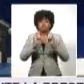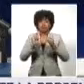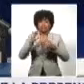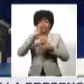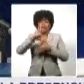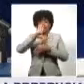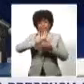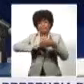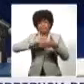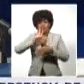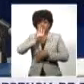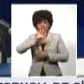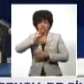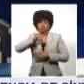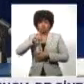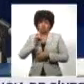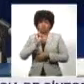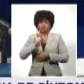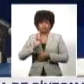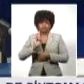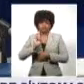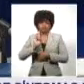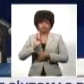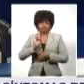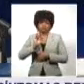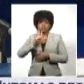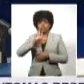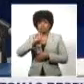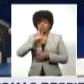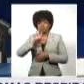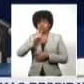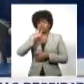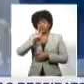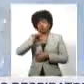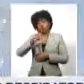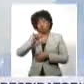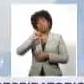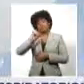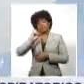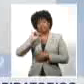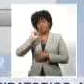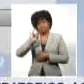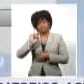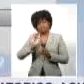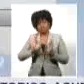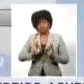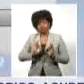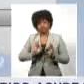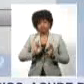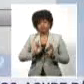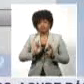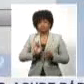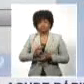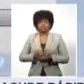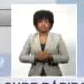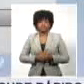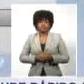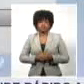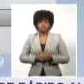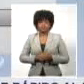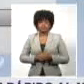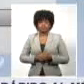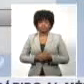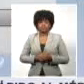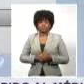divided by the overall number of cases that have tested positive. In this case, in the region of the